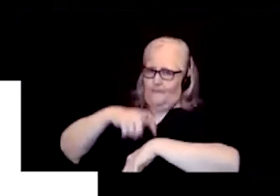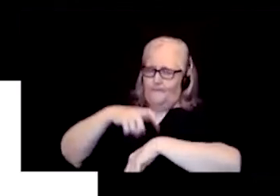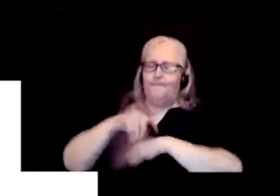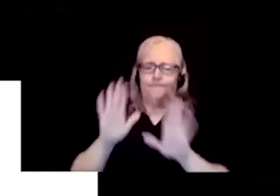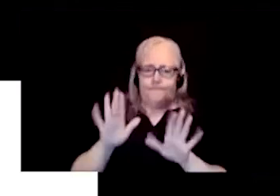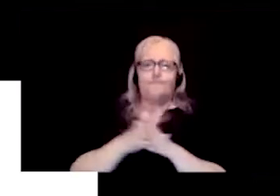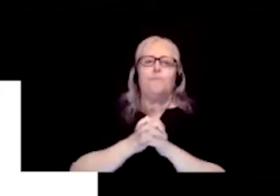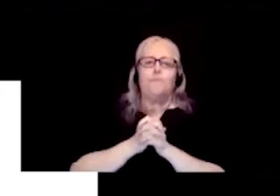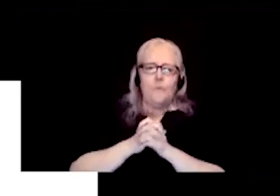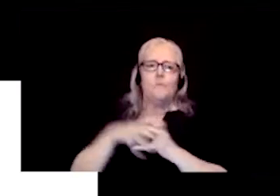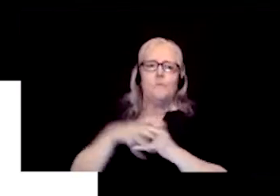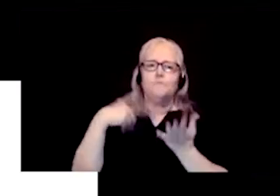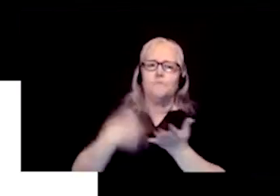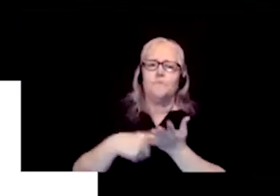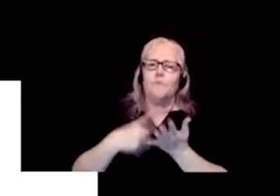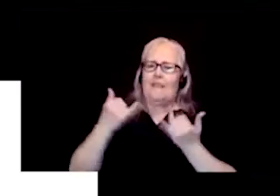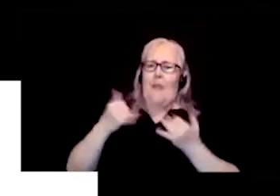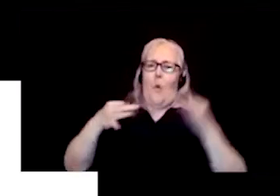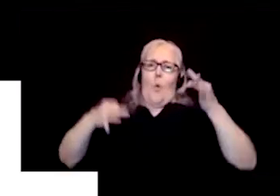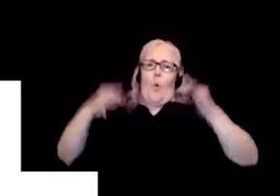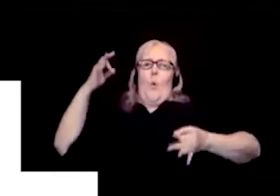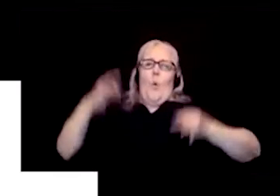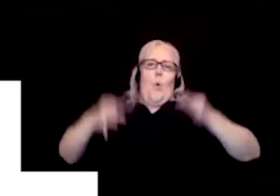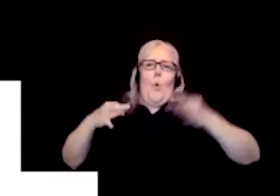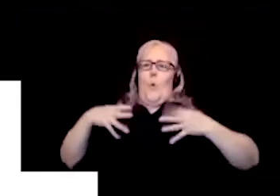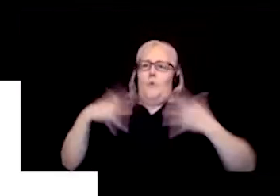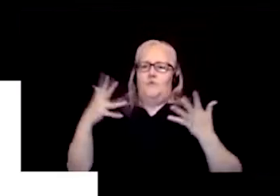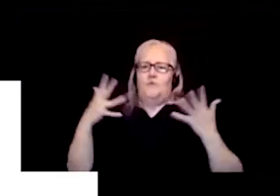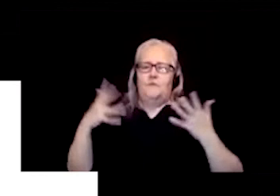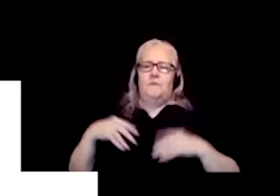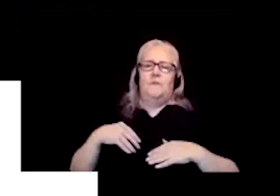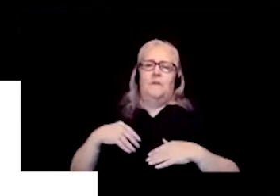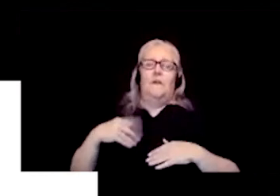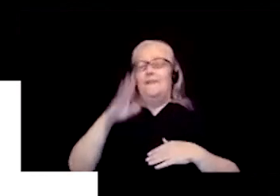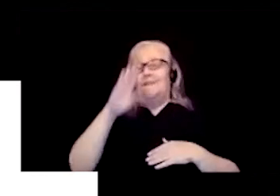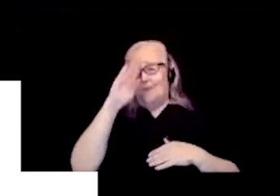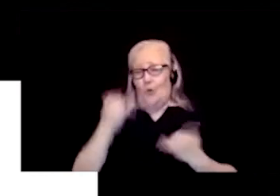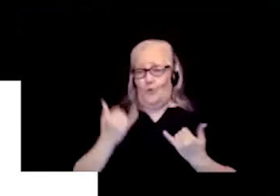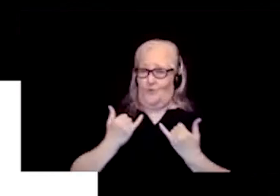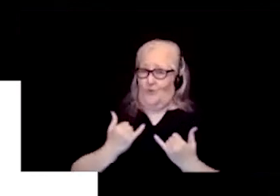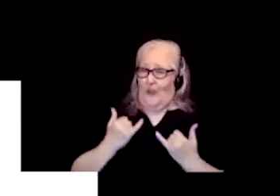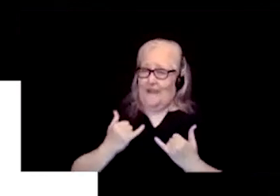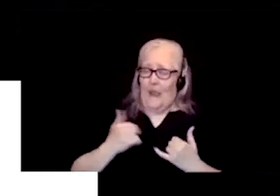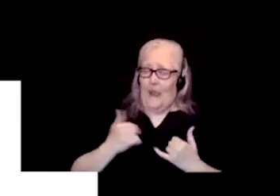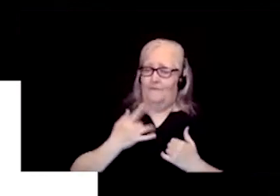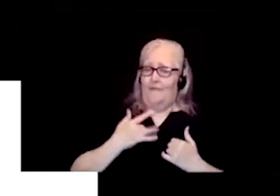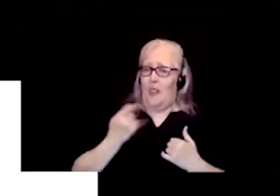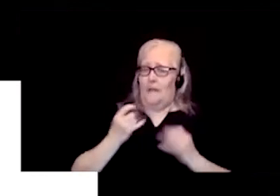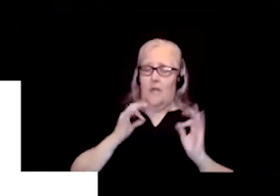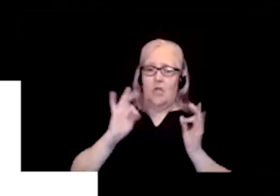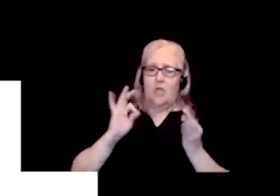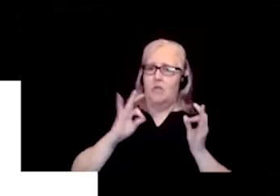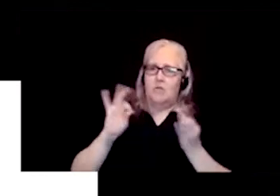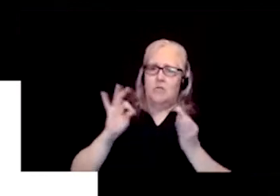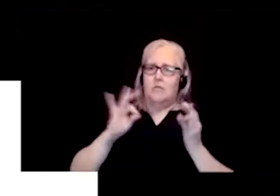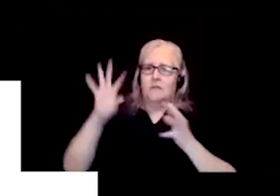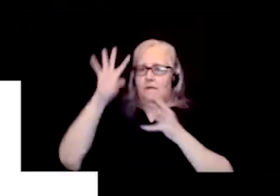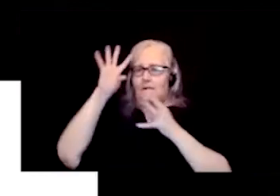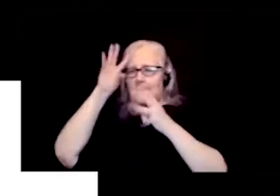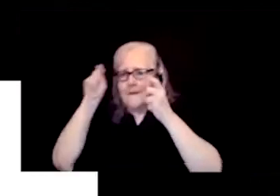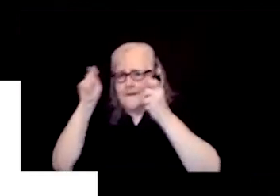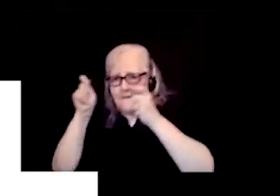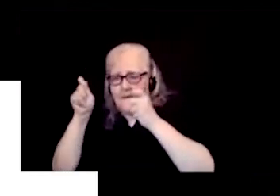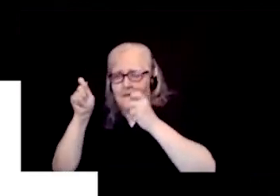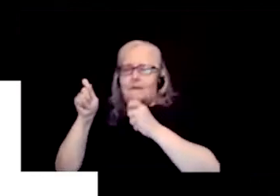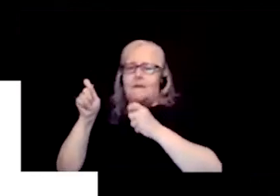where the court stands now, right? We've been so distracted by the executive and legislative